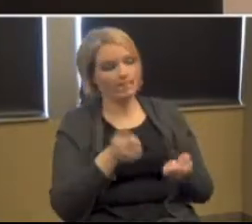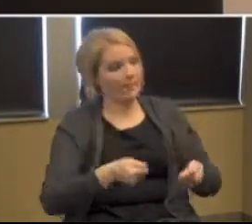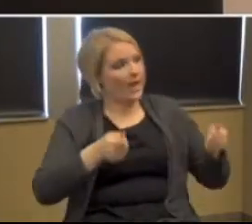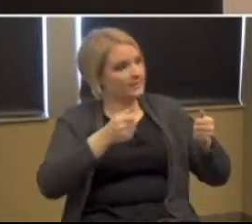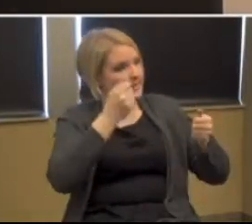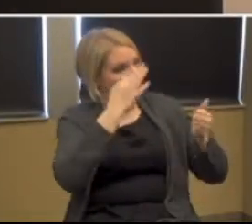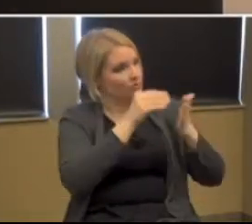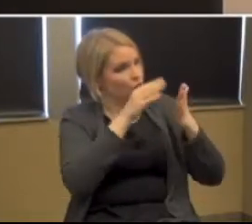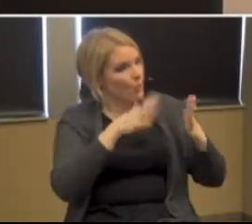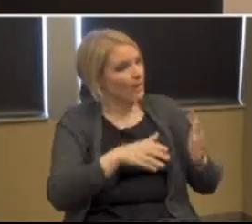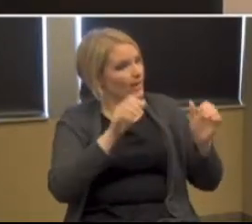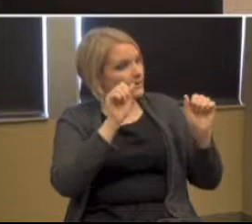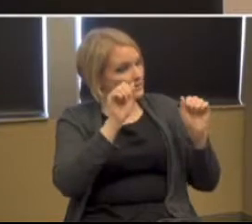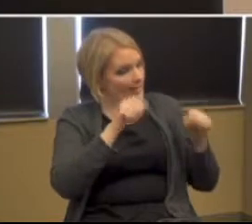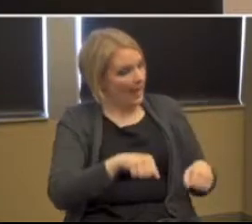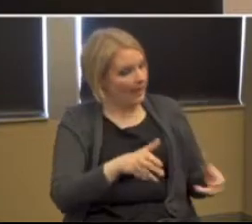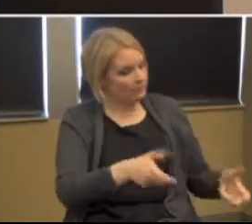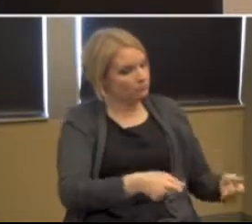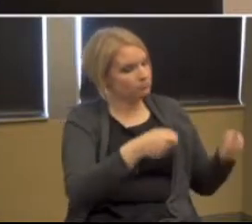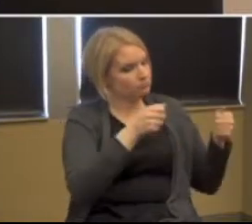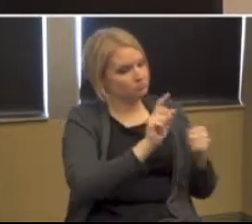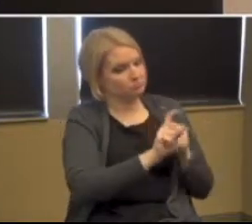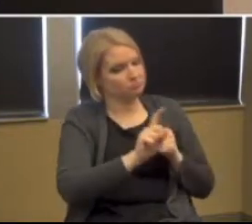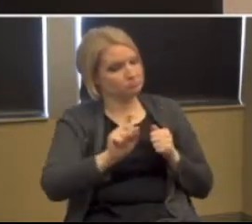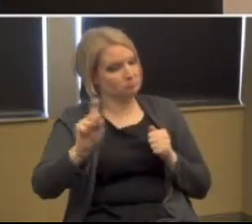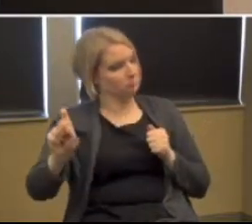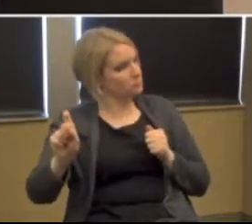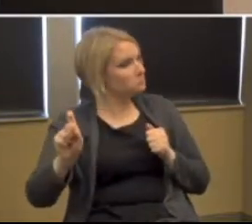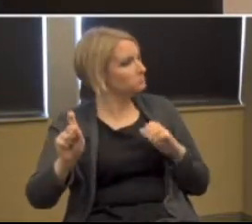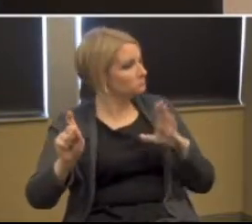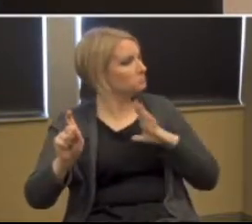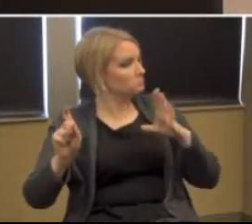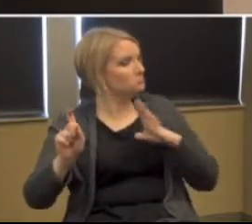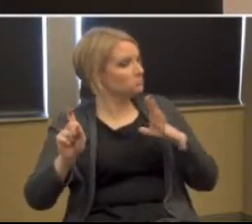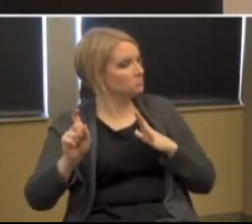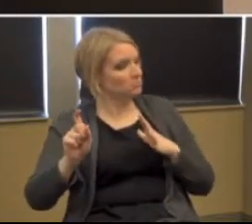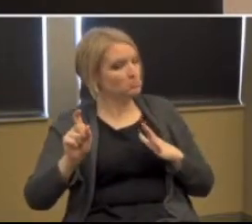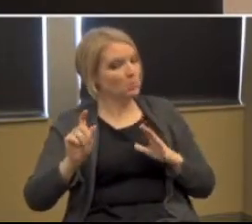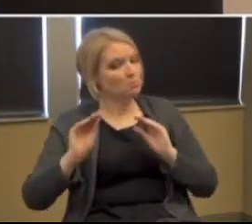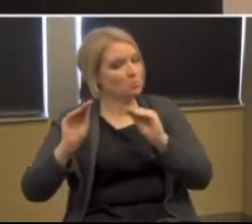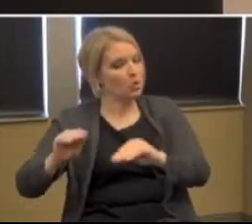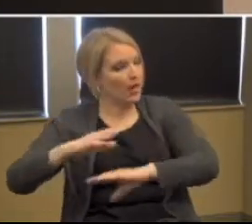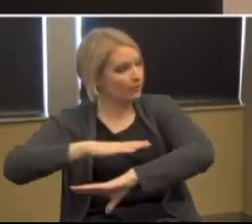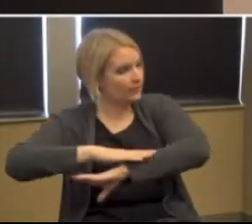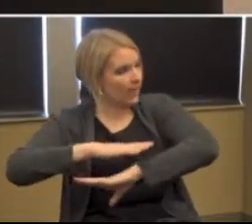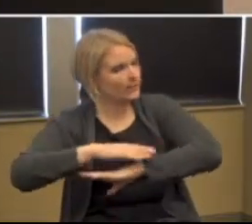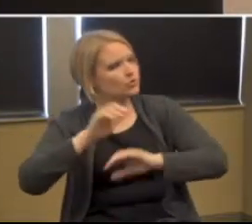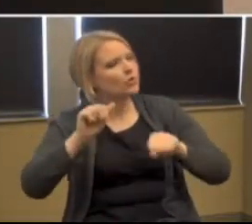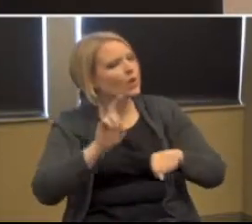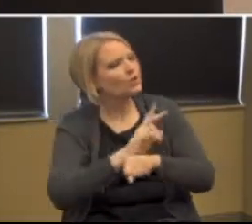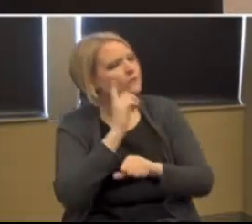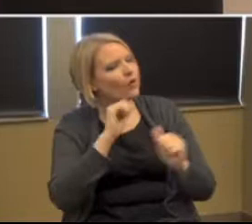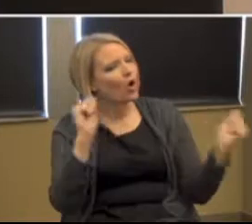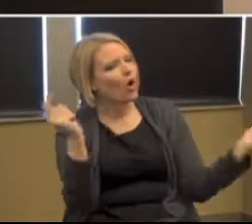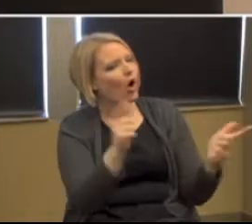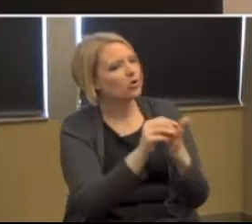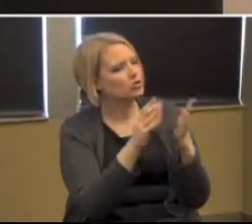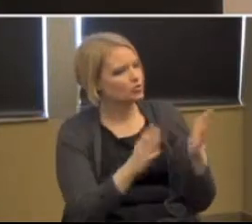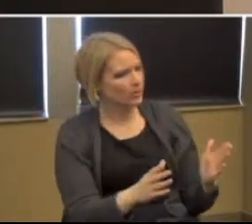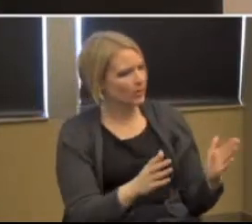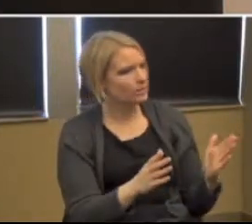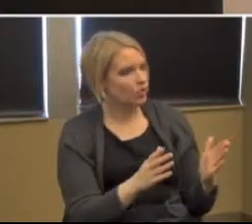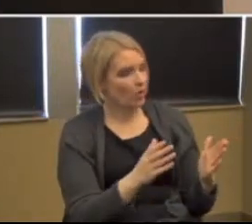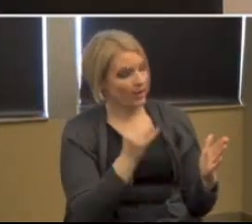up and travel across the room. If there's a t-shirt basket on a file, on a desk. And it could be used for all students. So this is